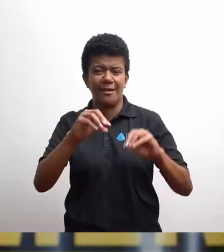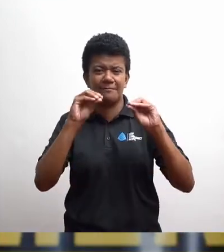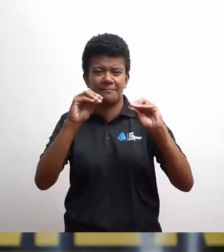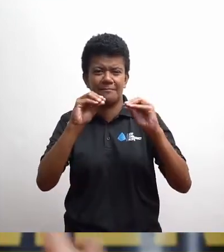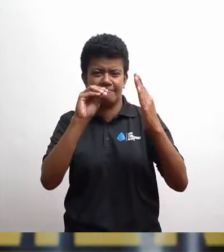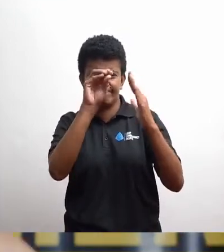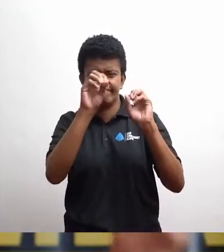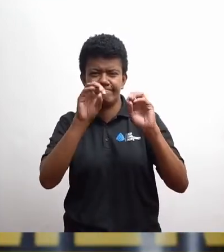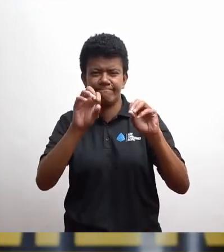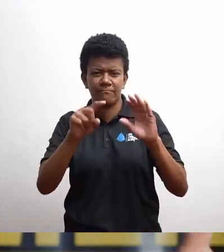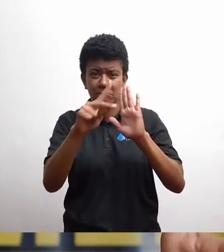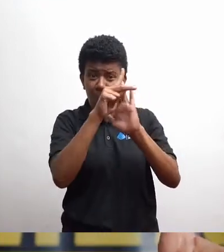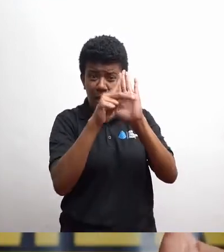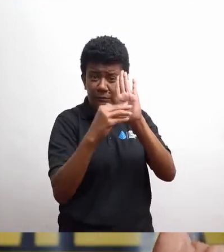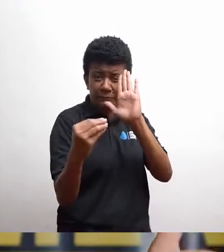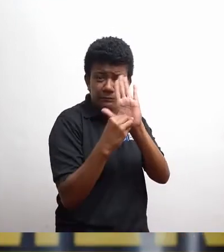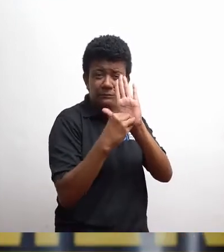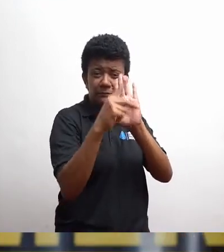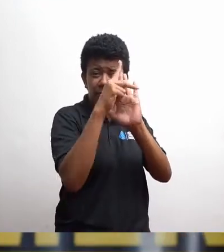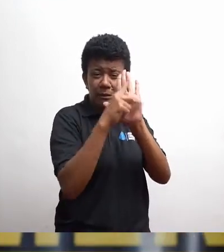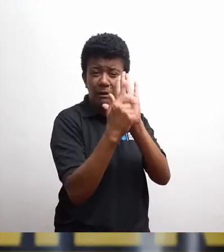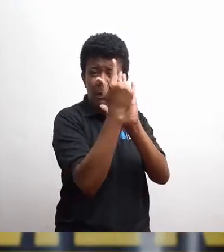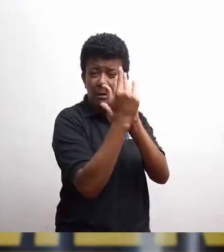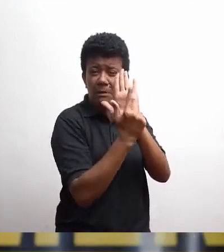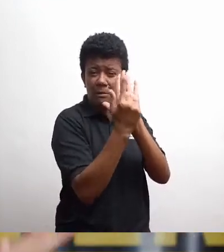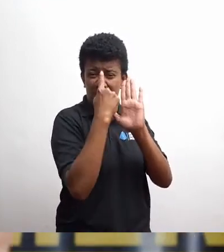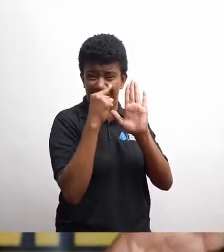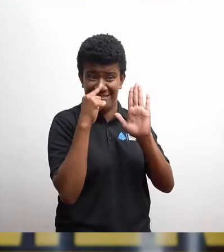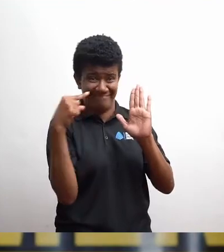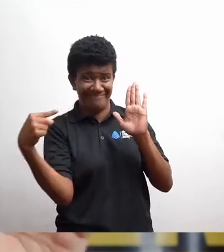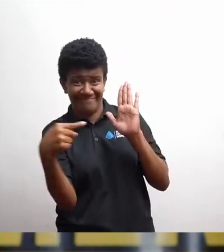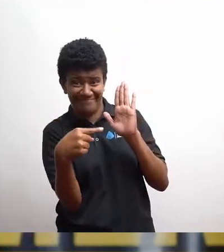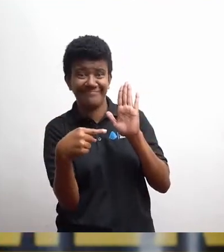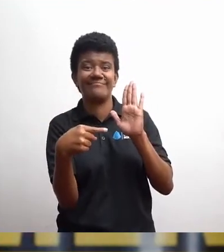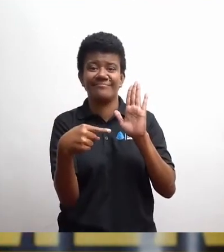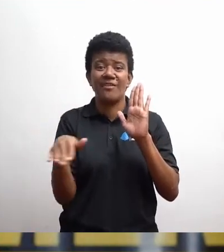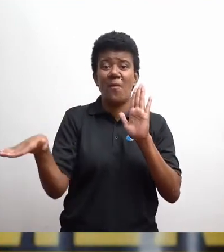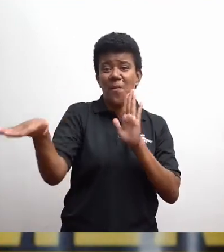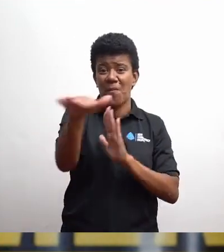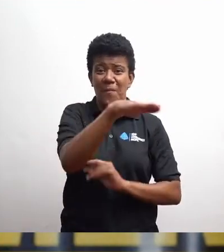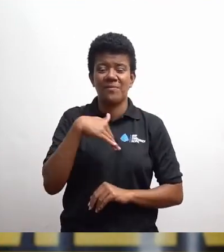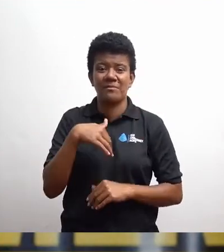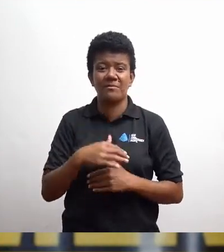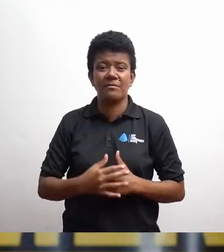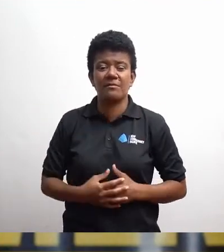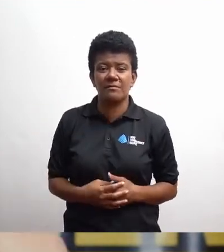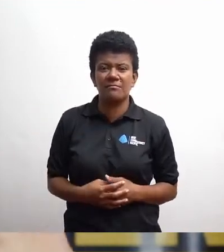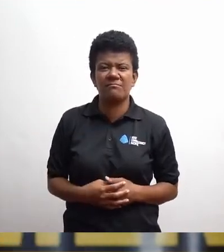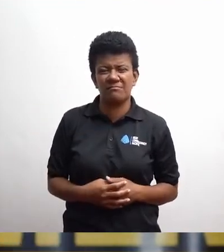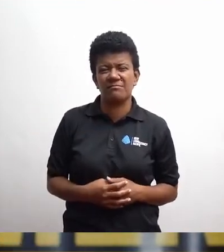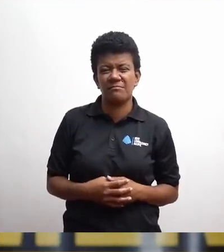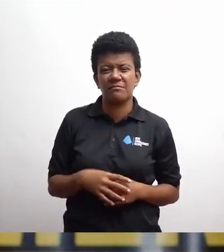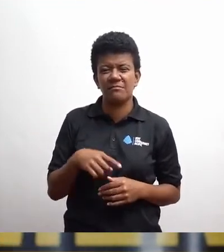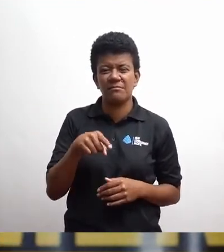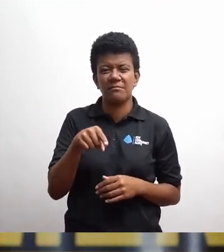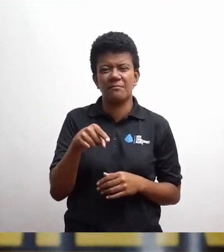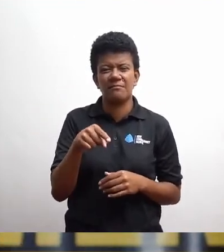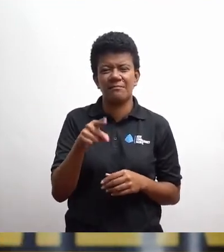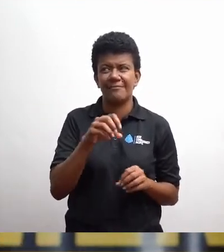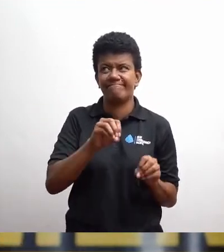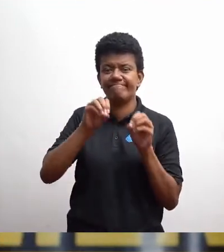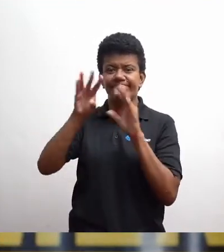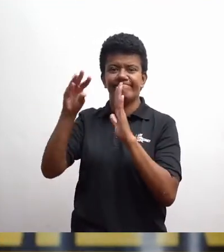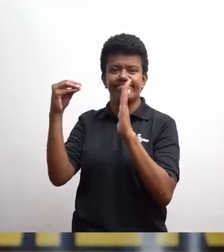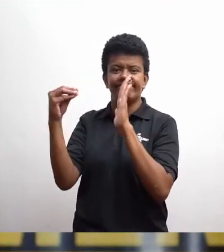laws, all of the policies, so that we can say on all of these areas, we require this to be